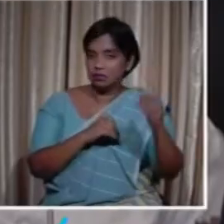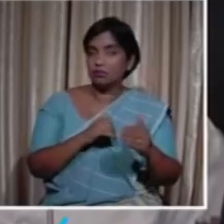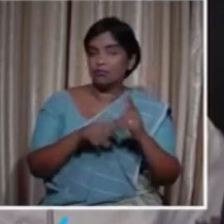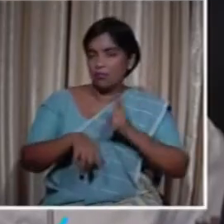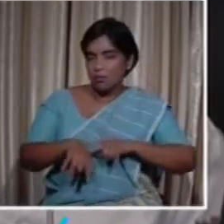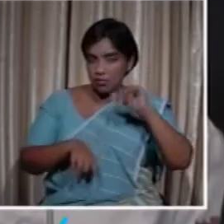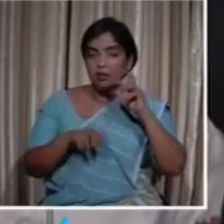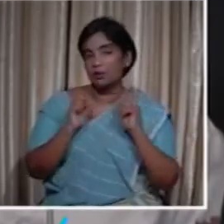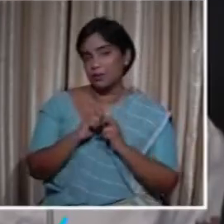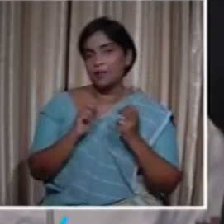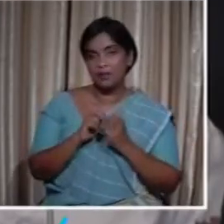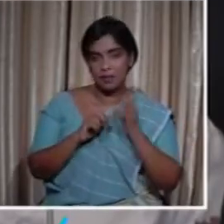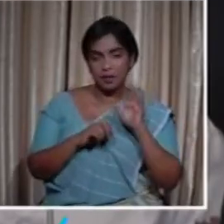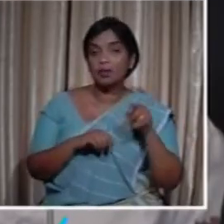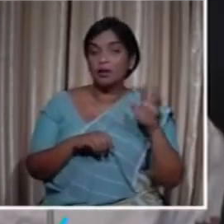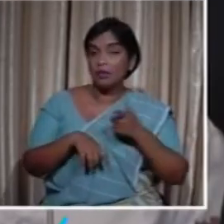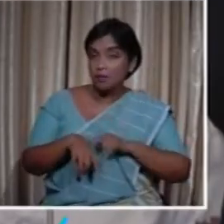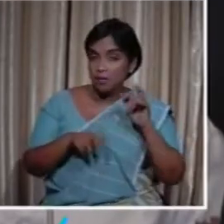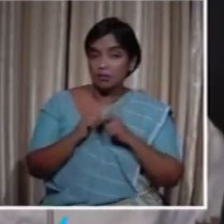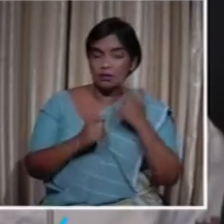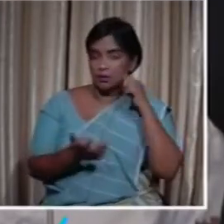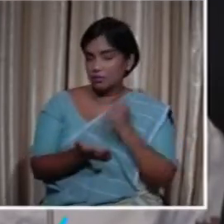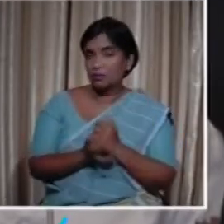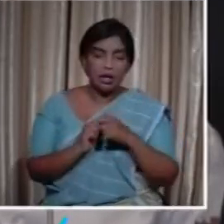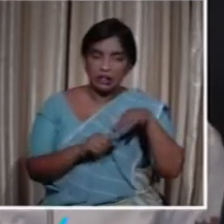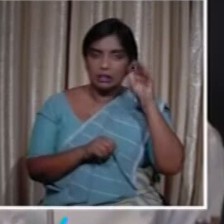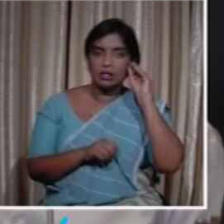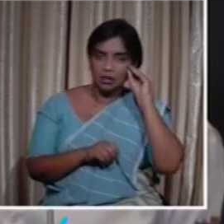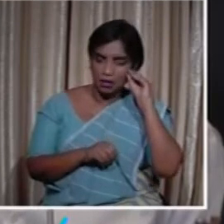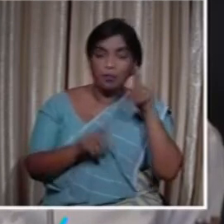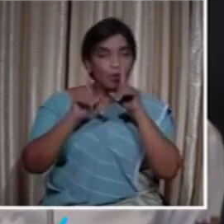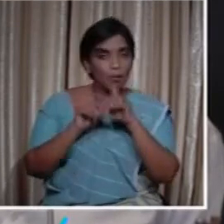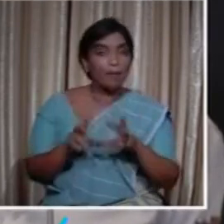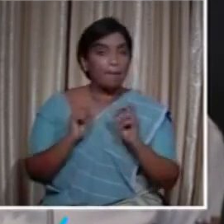The Prime Minister extended an open invitation through his statement to the House.